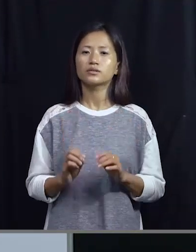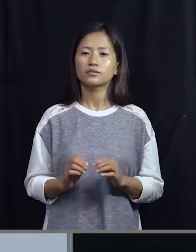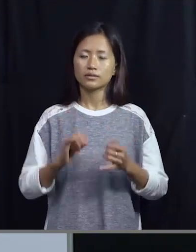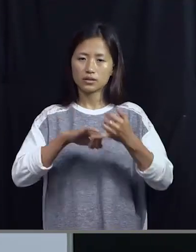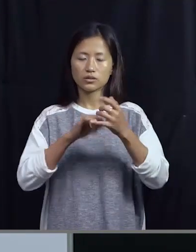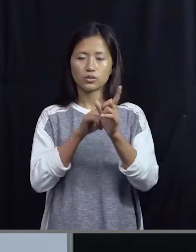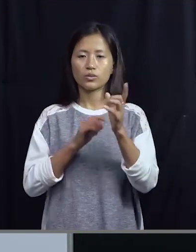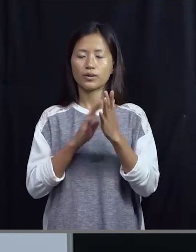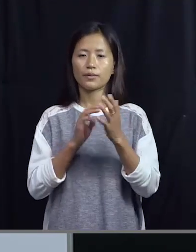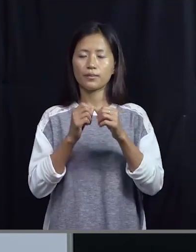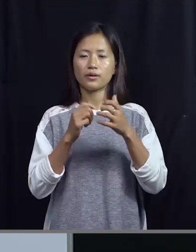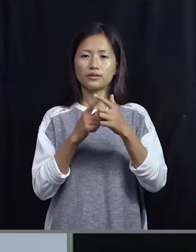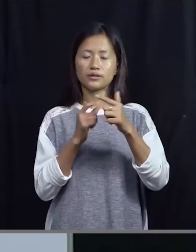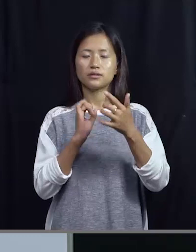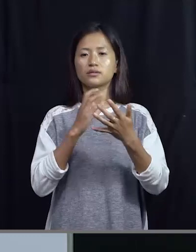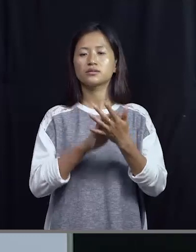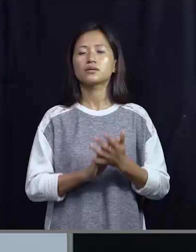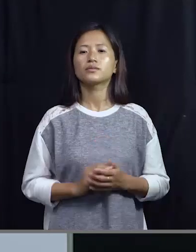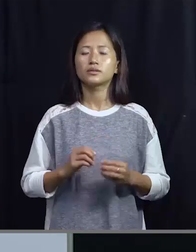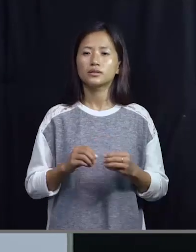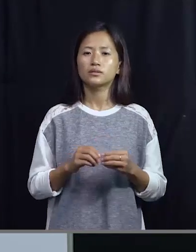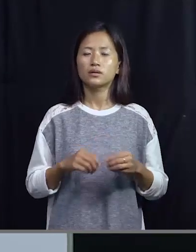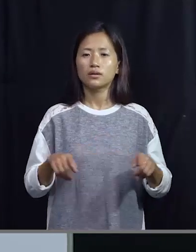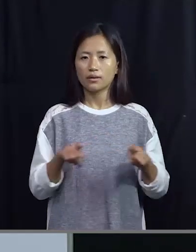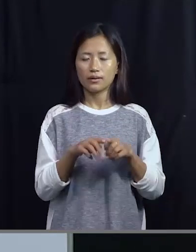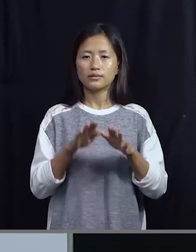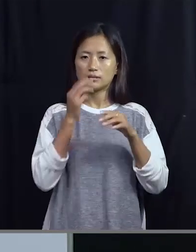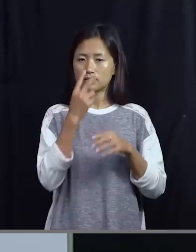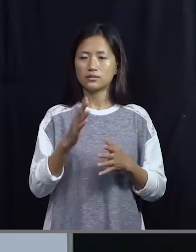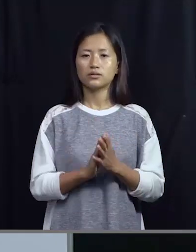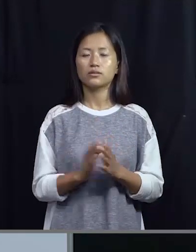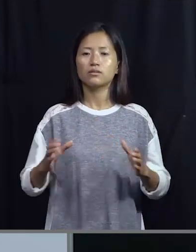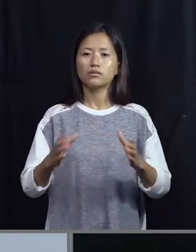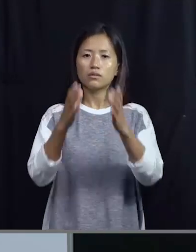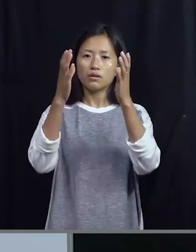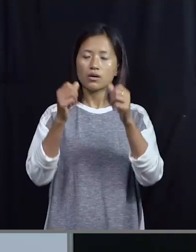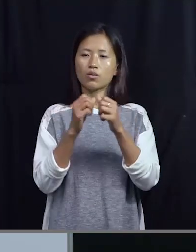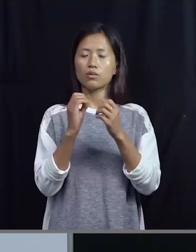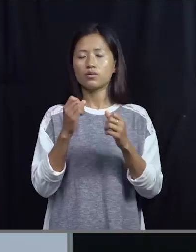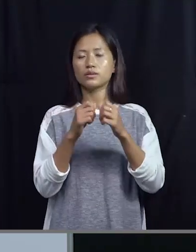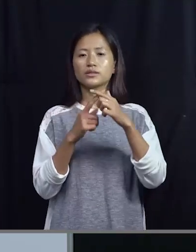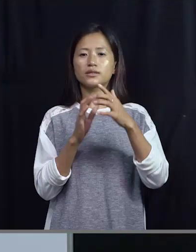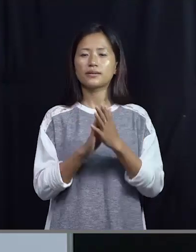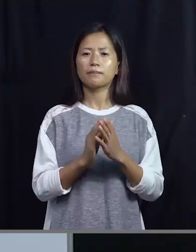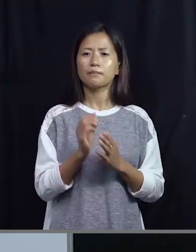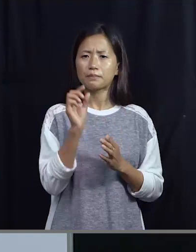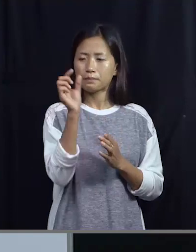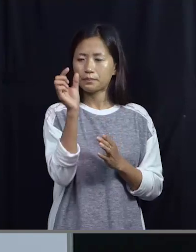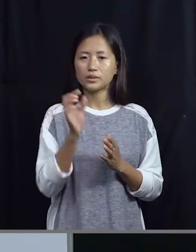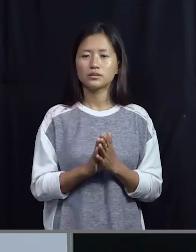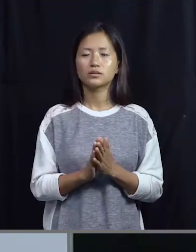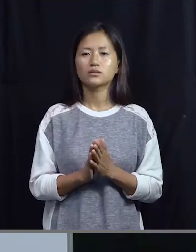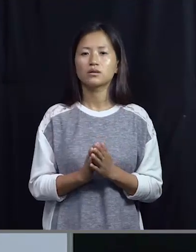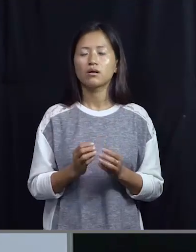symbiotic association with the trees. Remember that. So what will happen is that you will see in trees like oaks, pine, peach tree, and